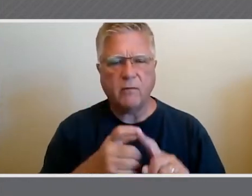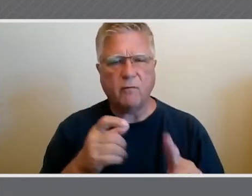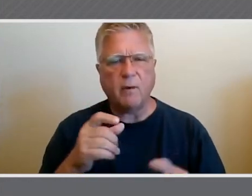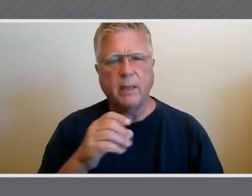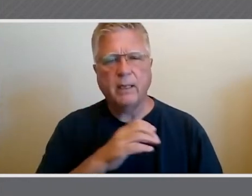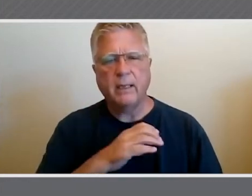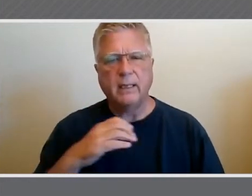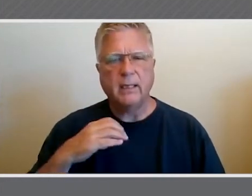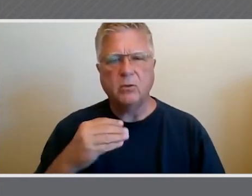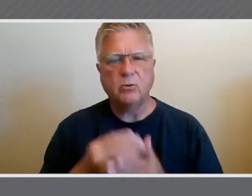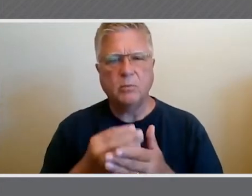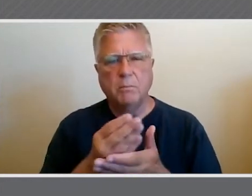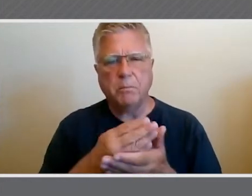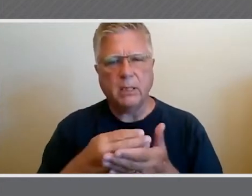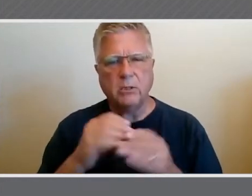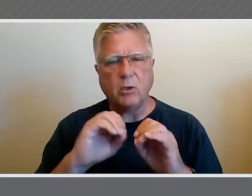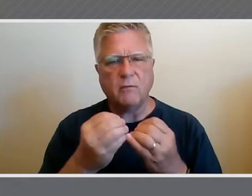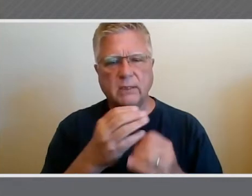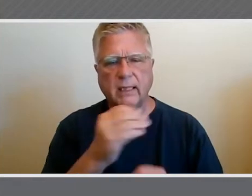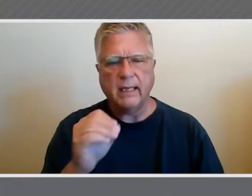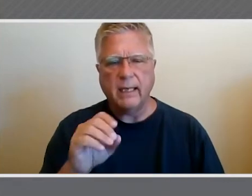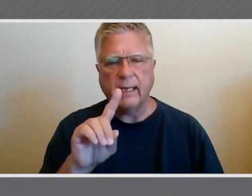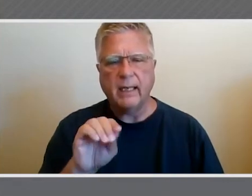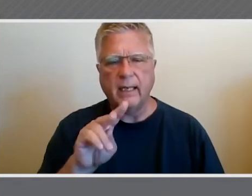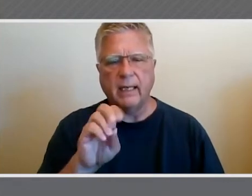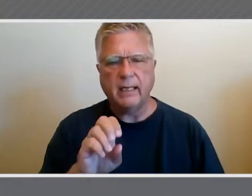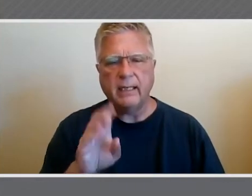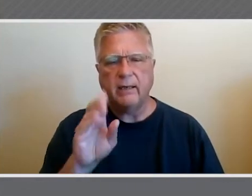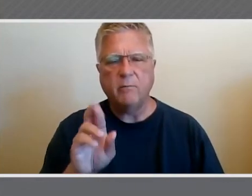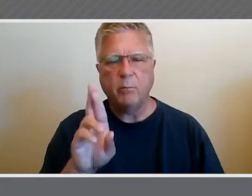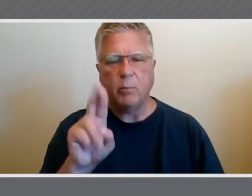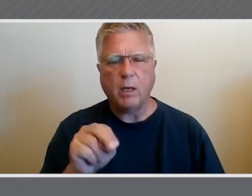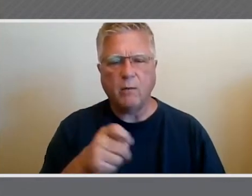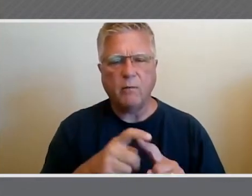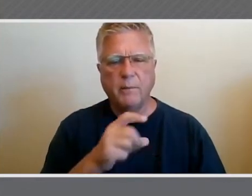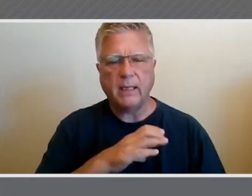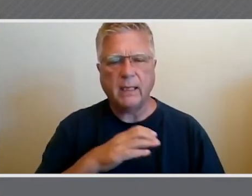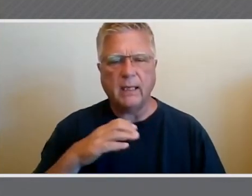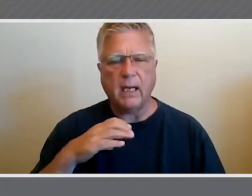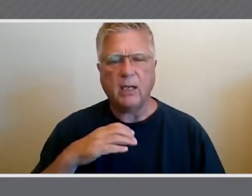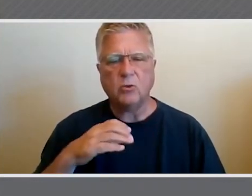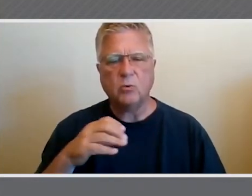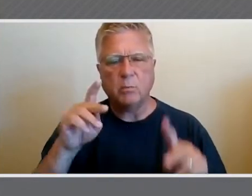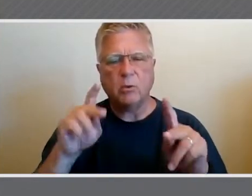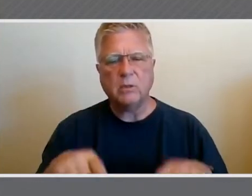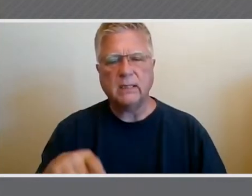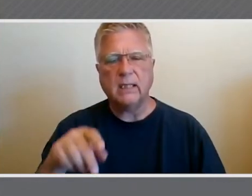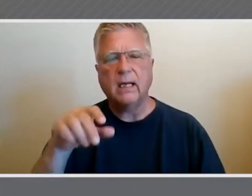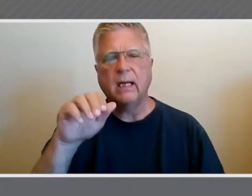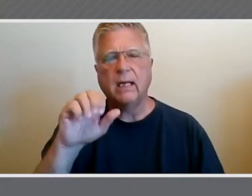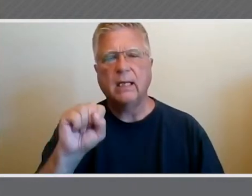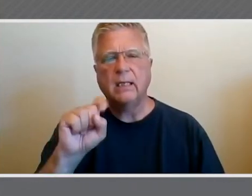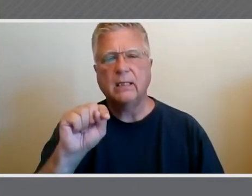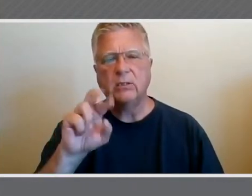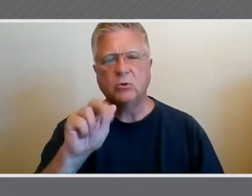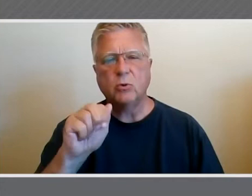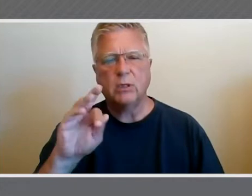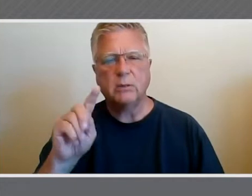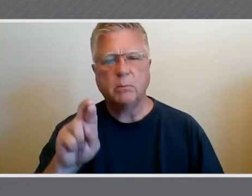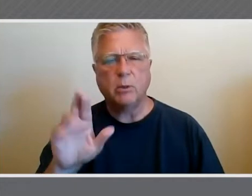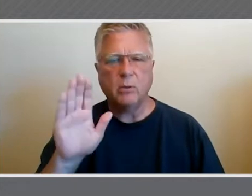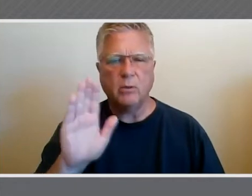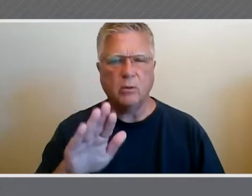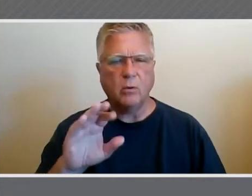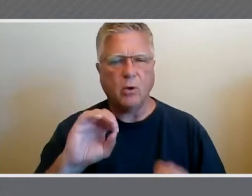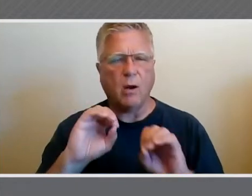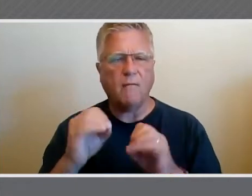here, and Davon Brown from Councilperson Strasburger's office is also with us this evening. So I am going to jump